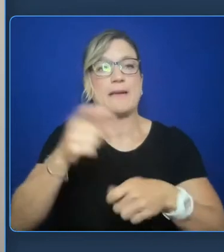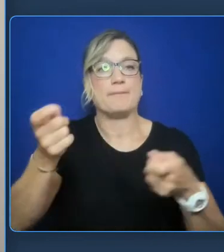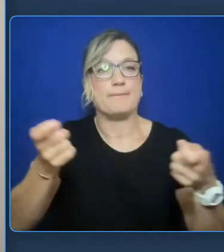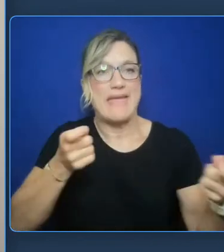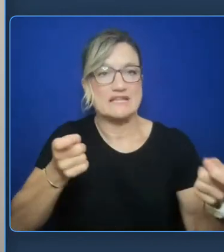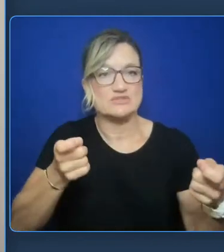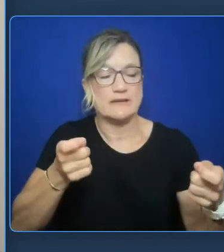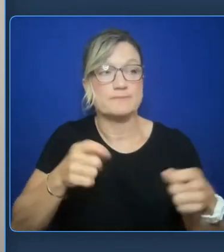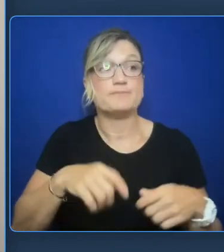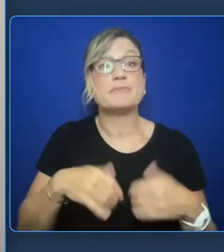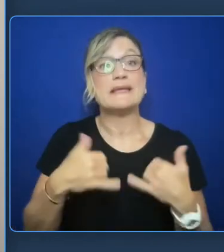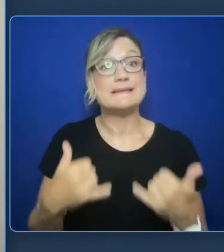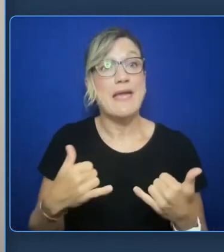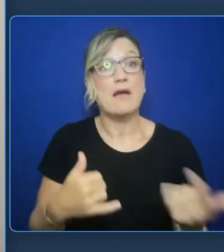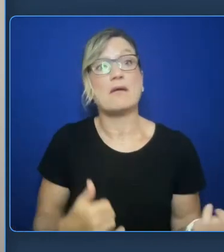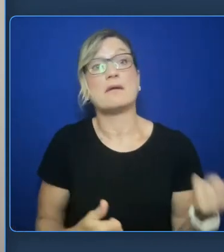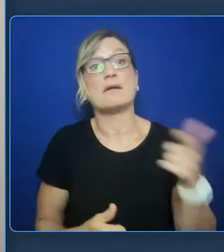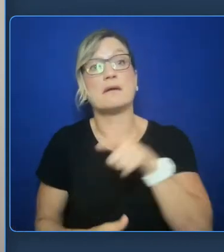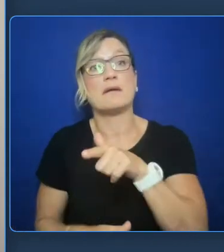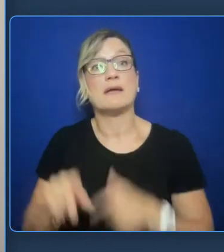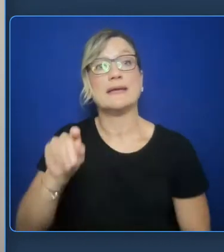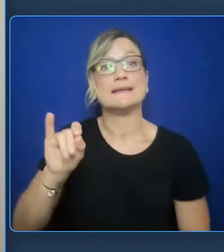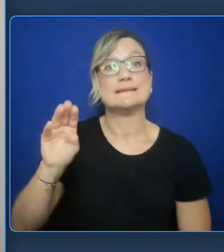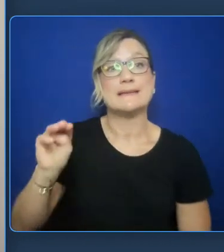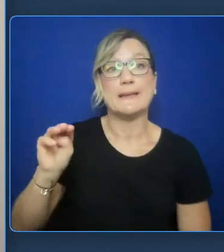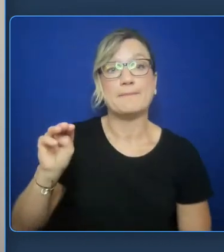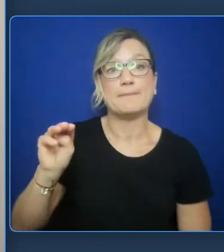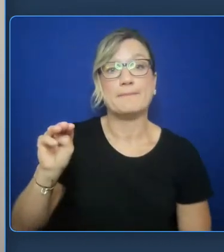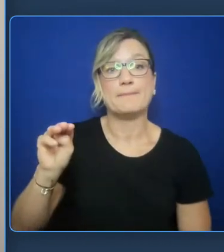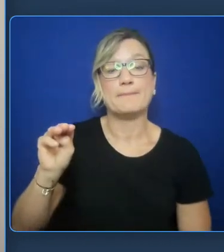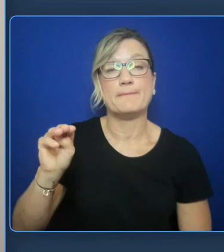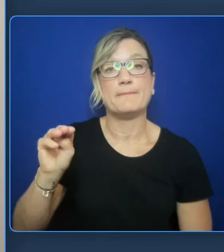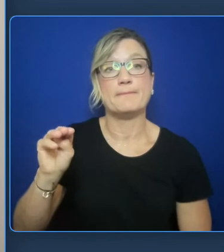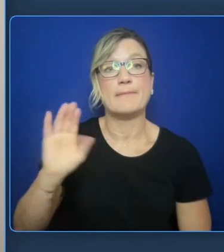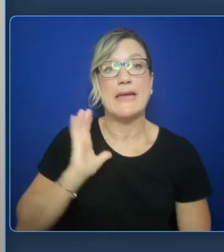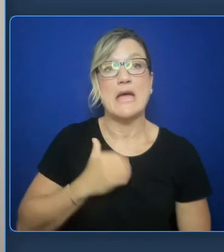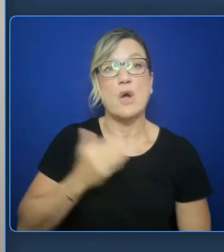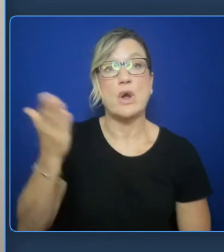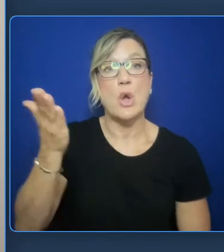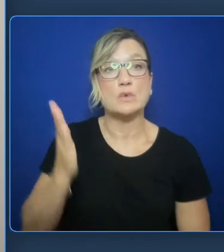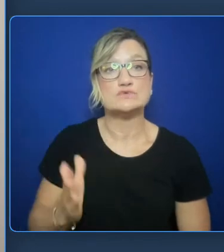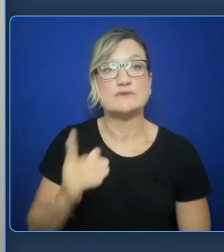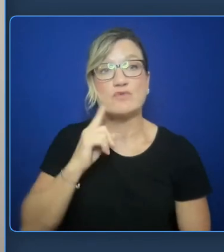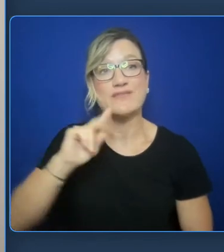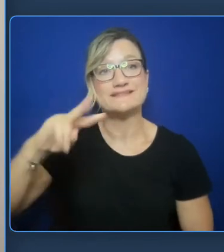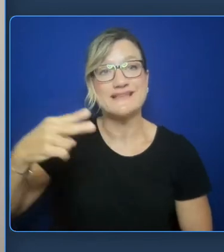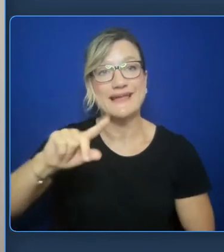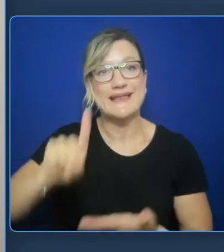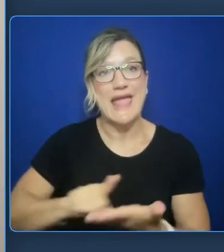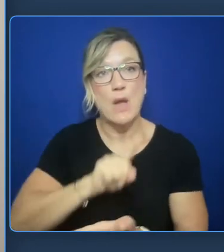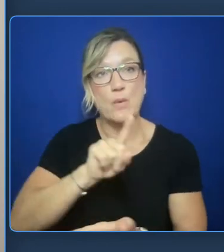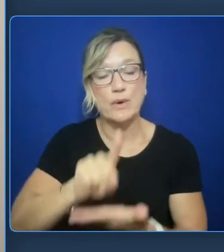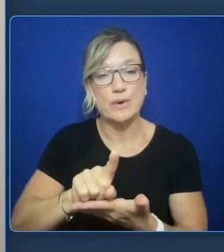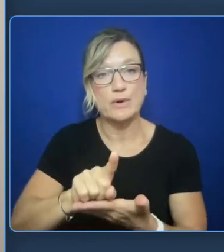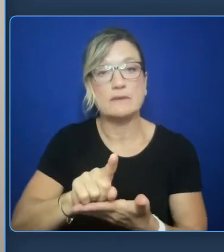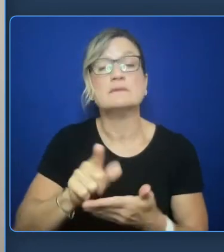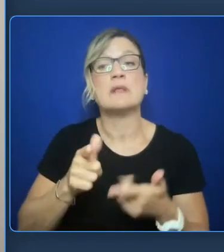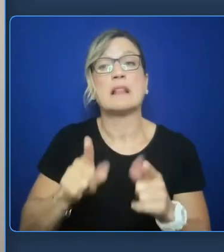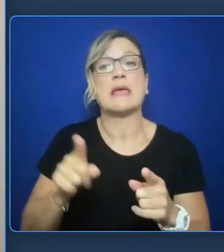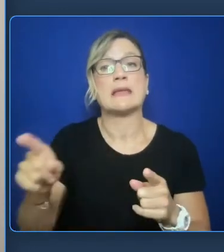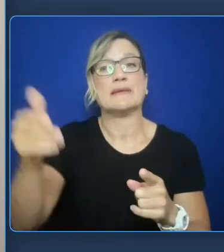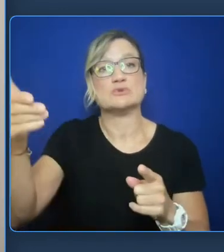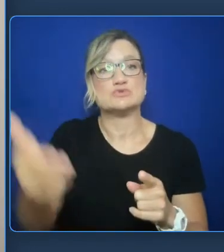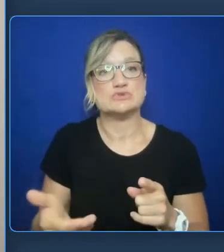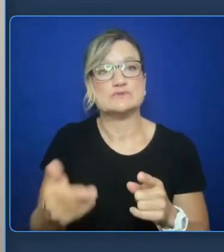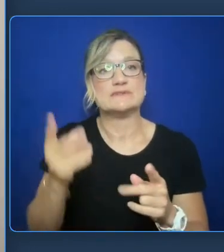And now I want to hand it to Tim as our host for our second hour and let him introduce our